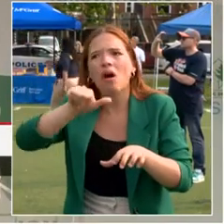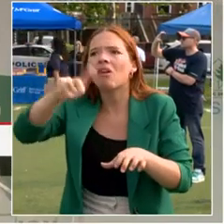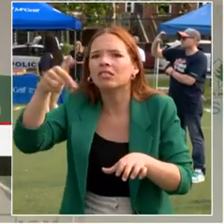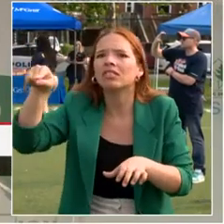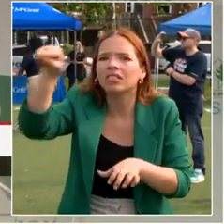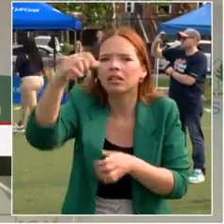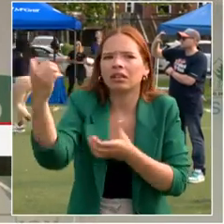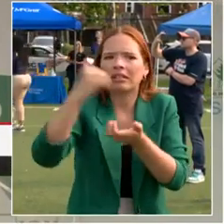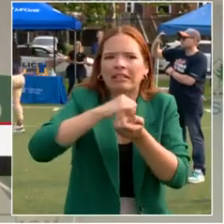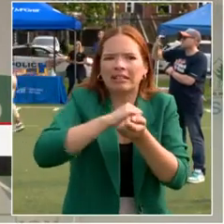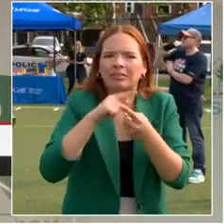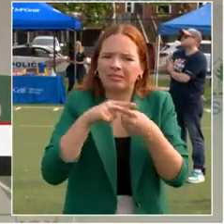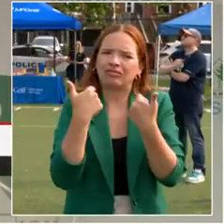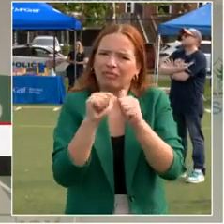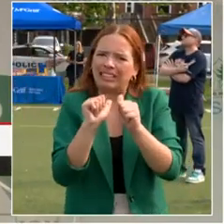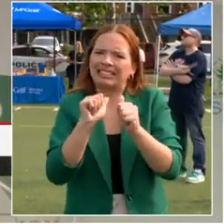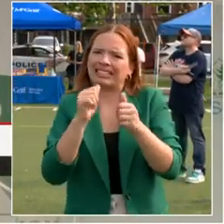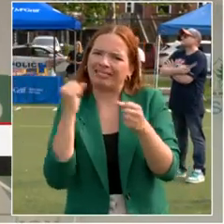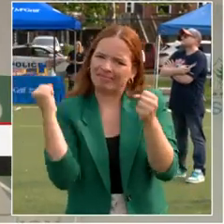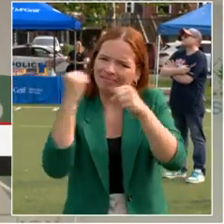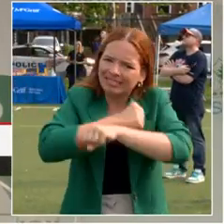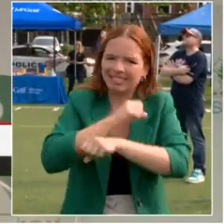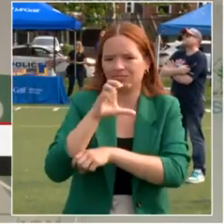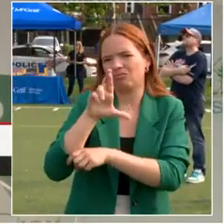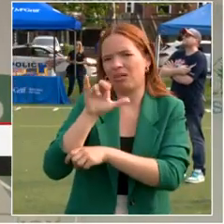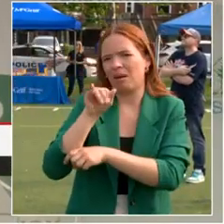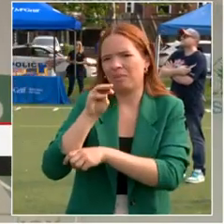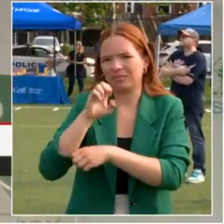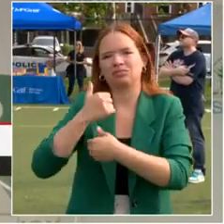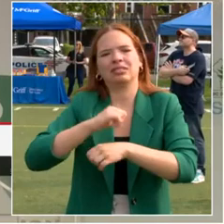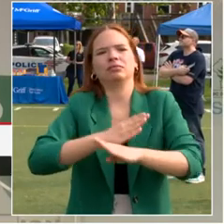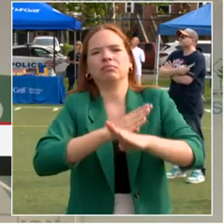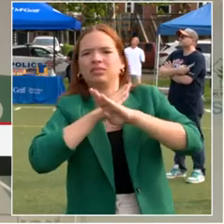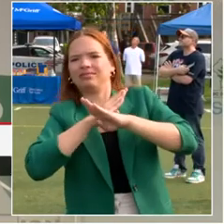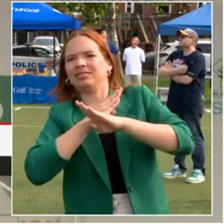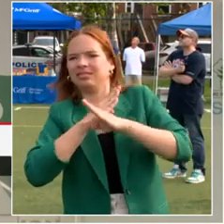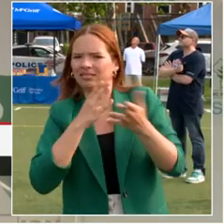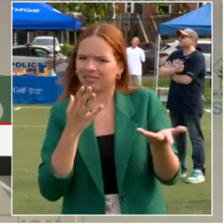working together to have a real impact on public safety.